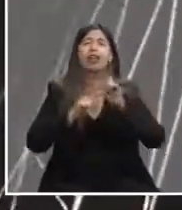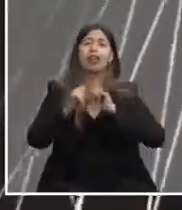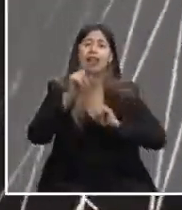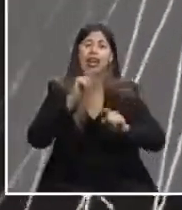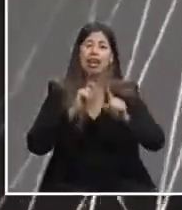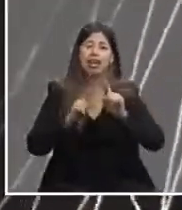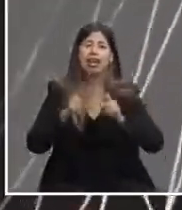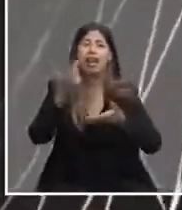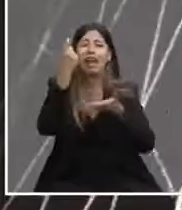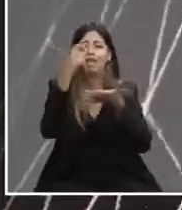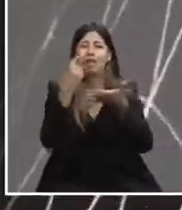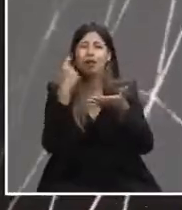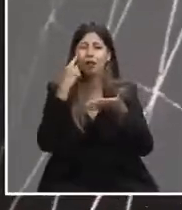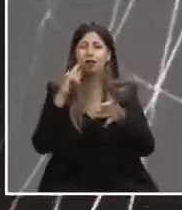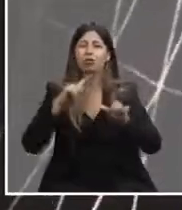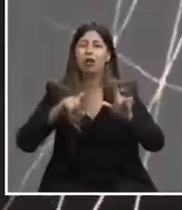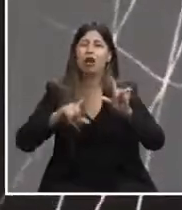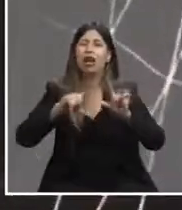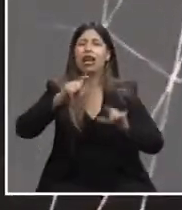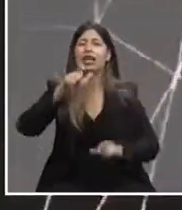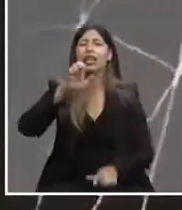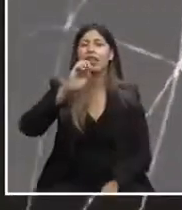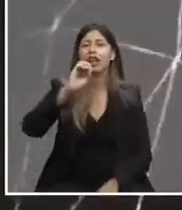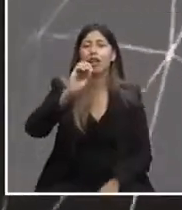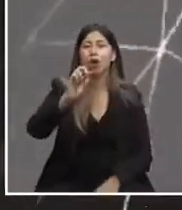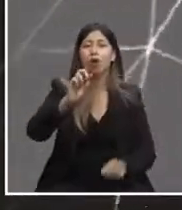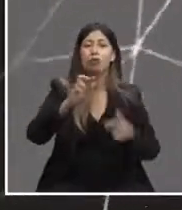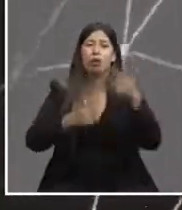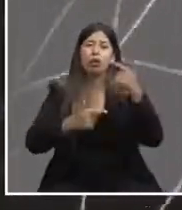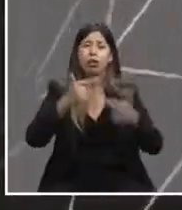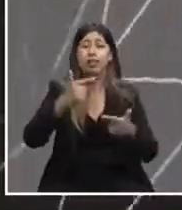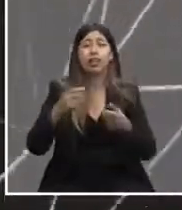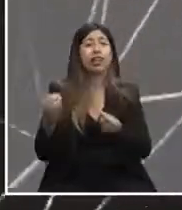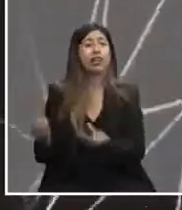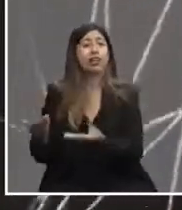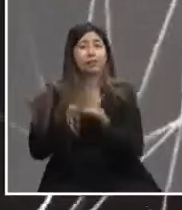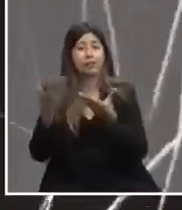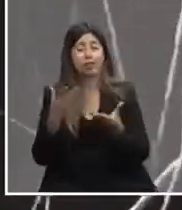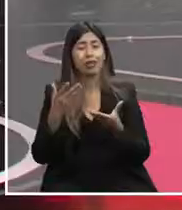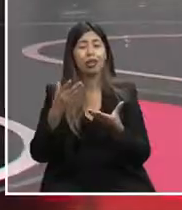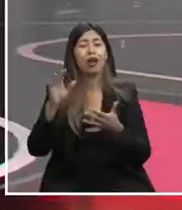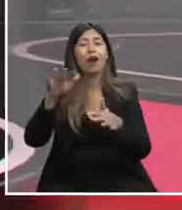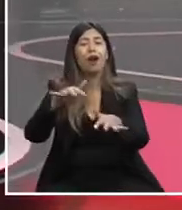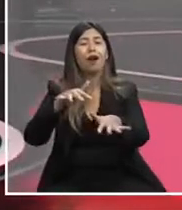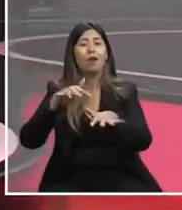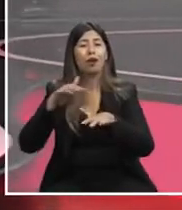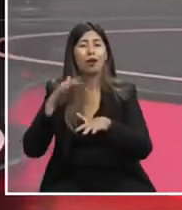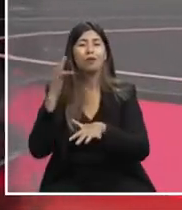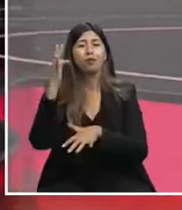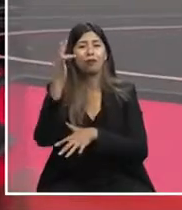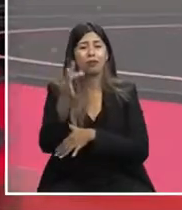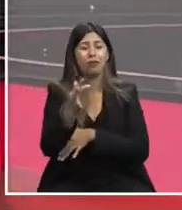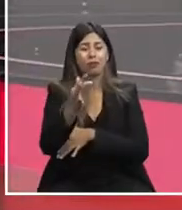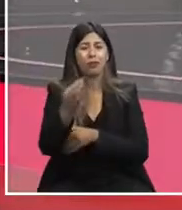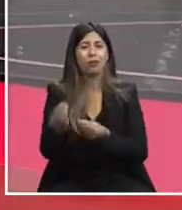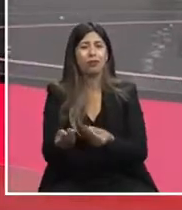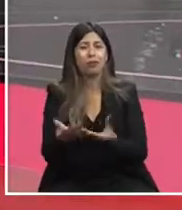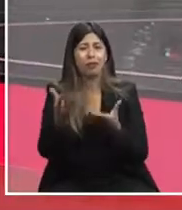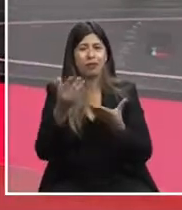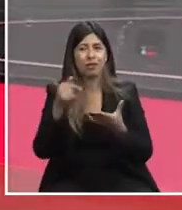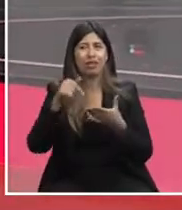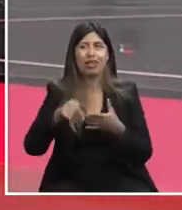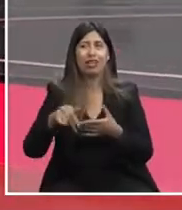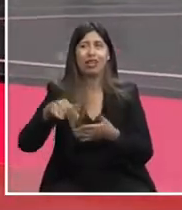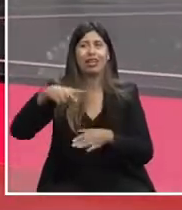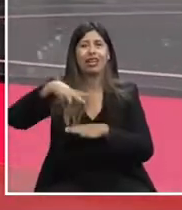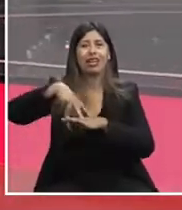de situaciones geopolíticas. Olivier, bienvenido a Congreso Futuro, bienvenido aquí a nuestro estudio